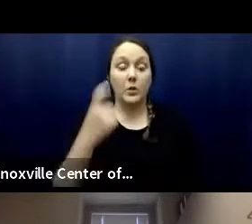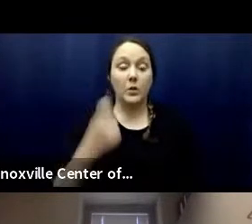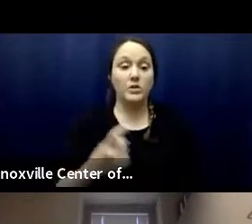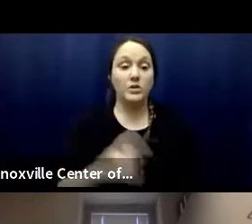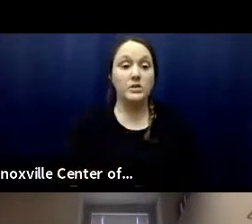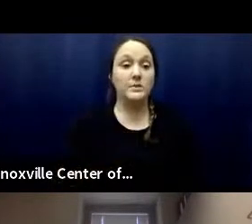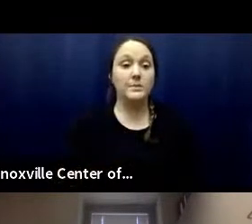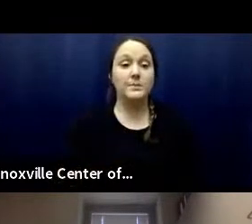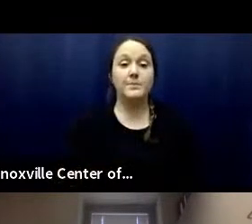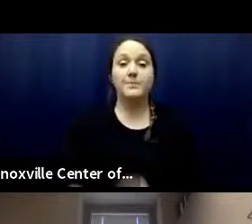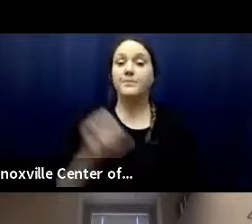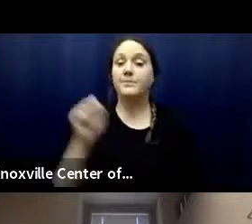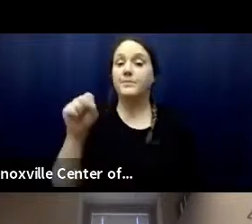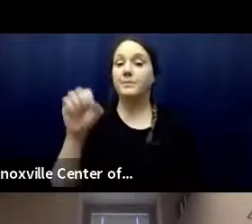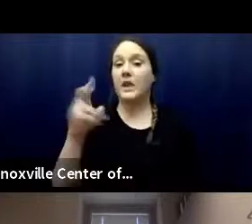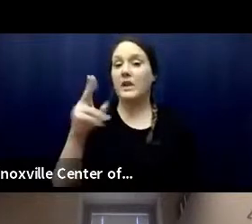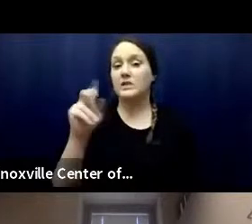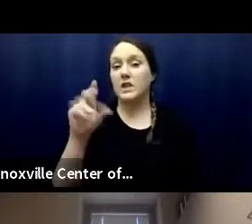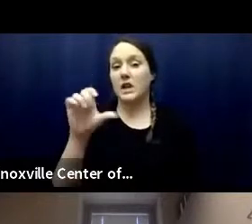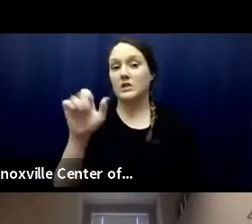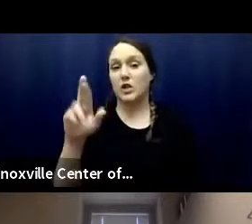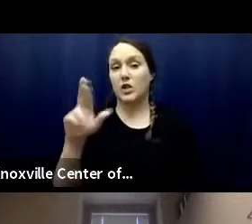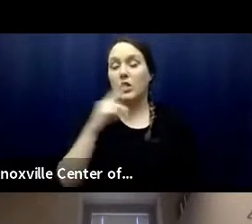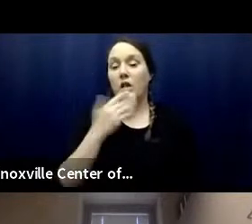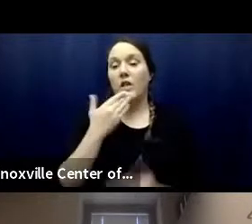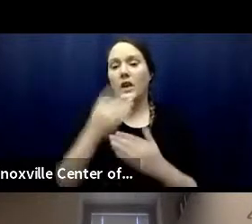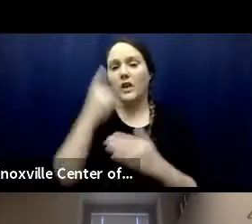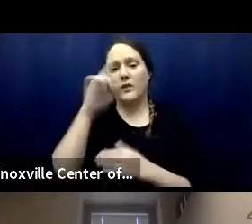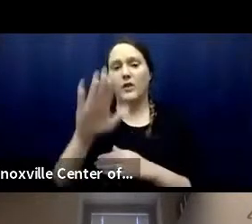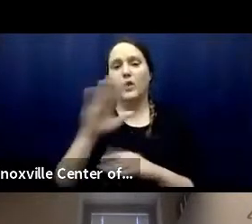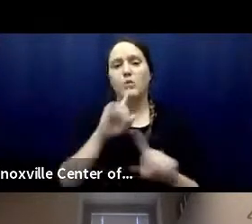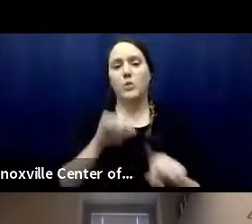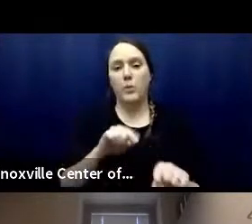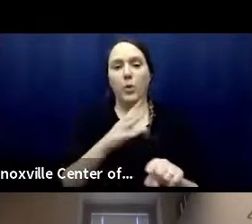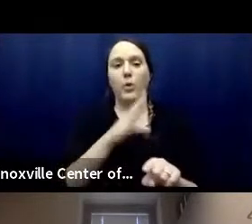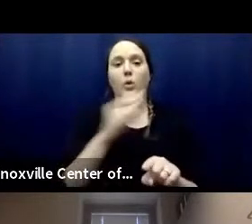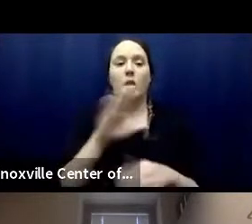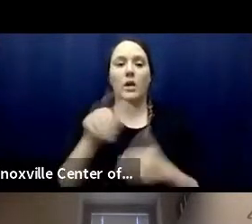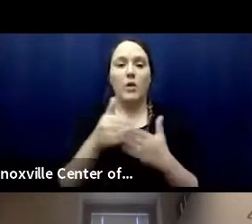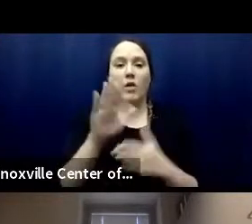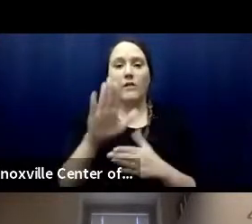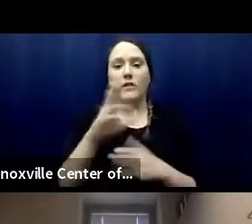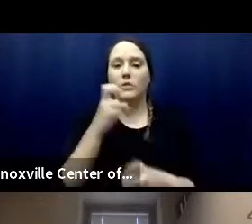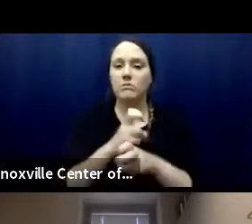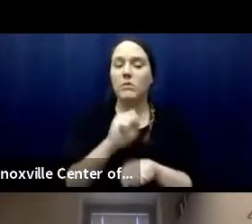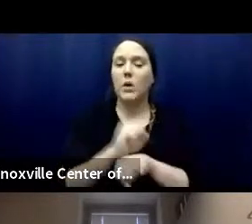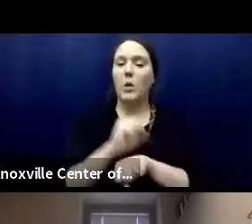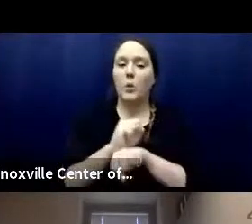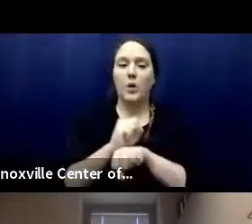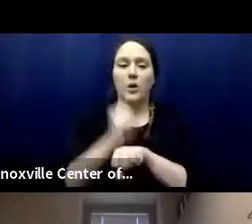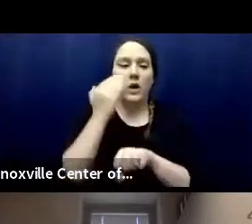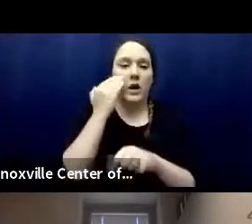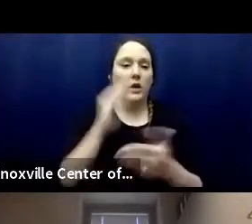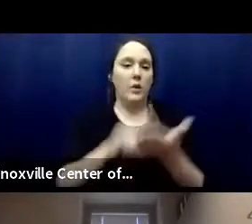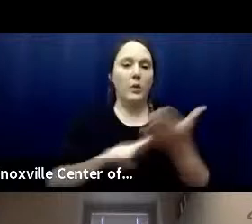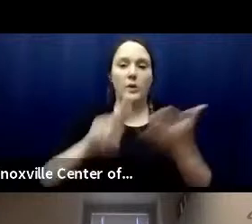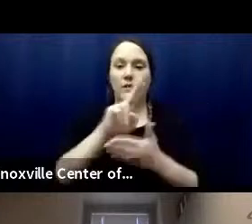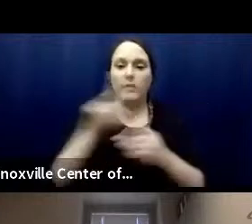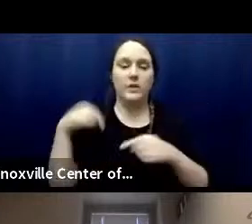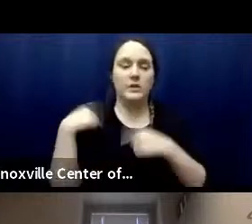over Yeah, ballots. Chancellor, thank you for your report and for all the very hard work that I know that the university has done, your